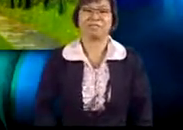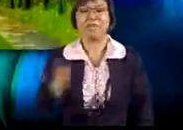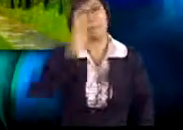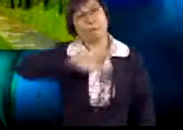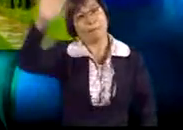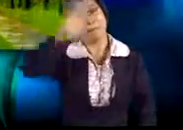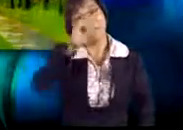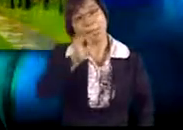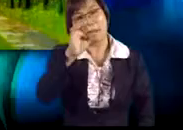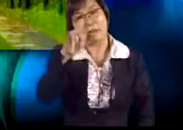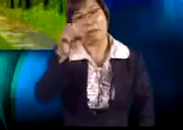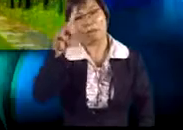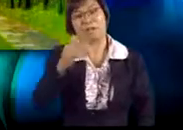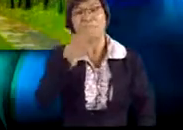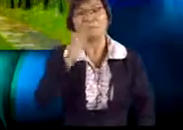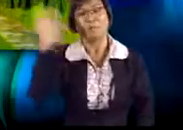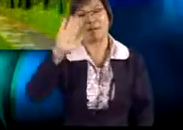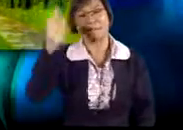Bye, Melody. Goodbye.